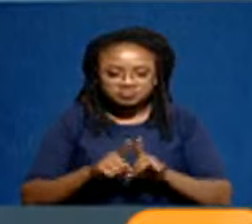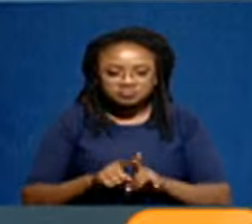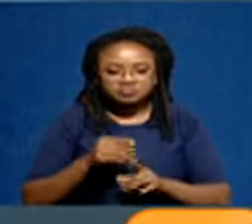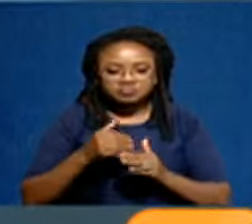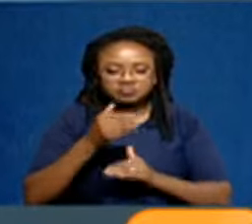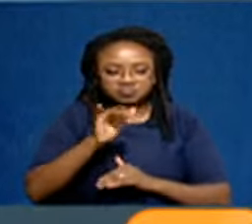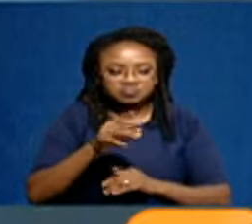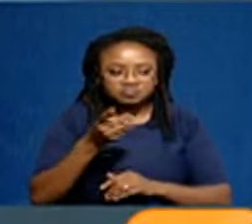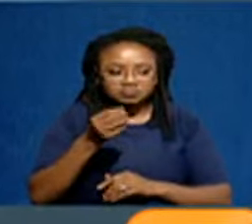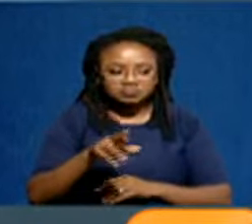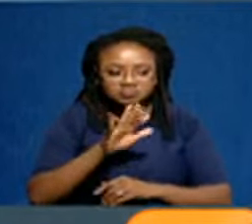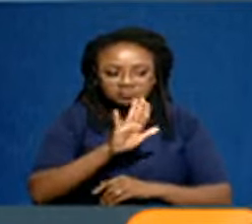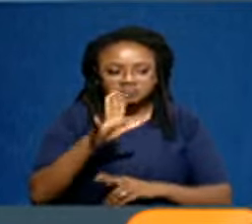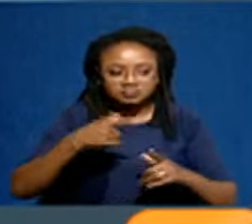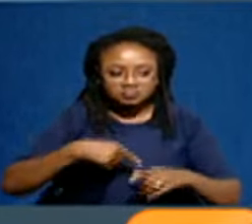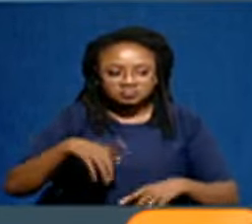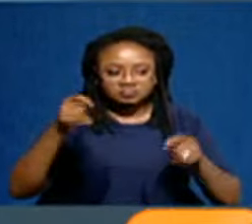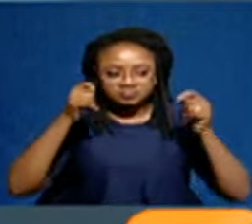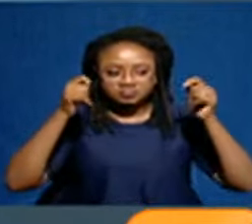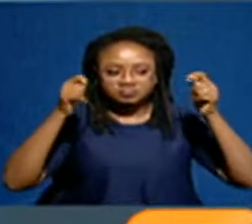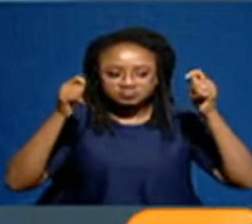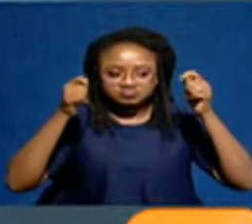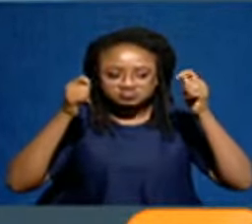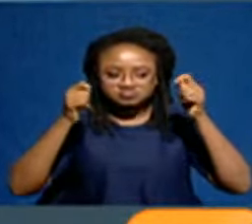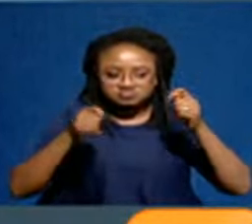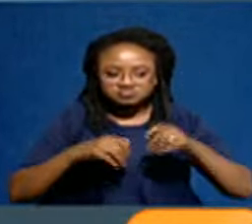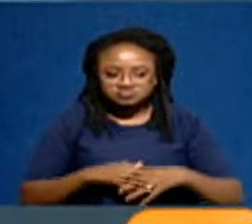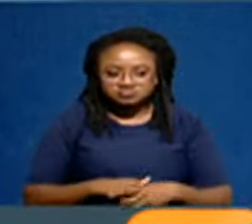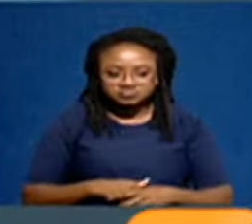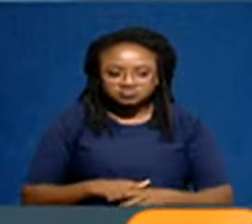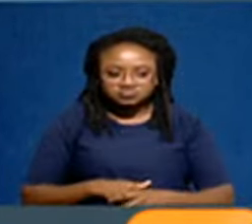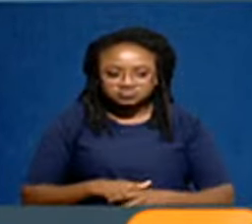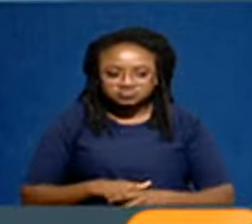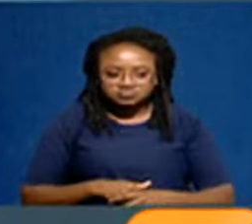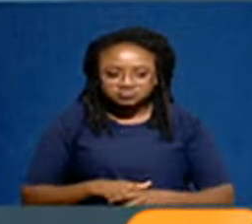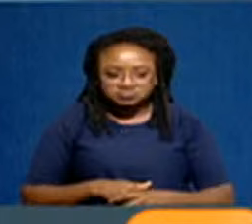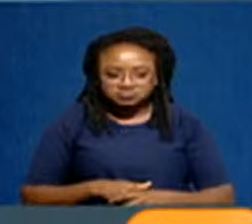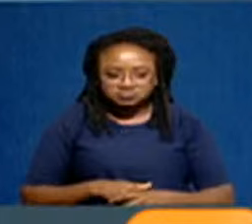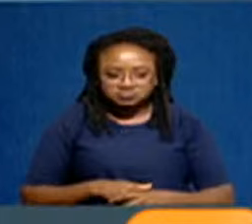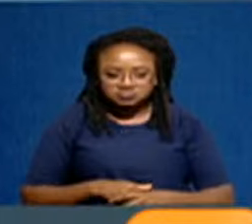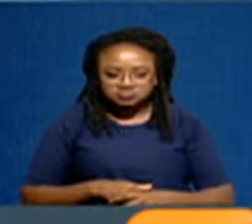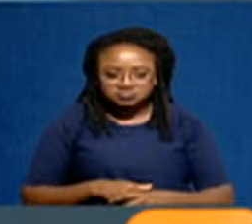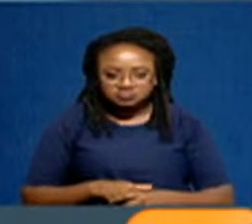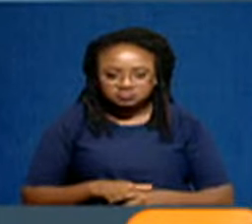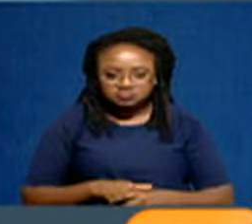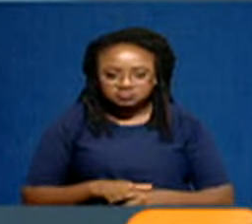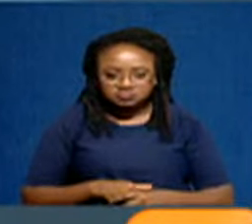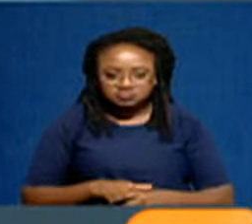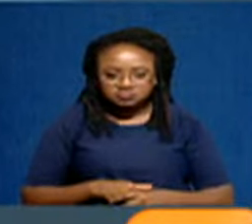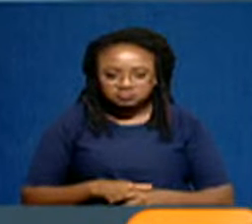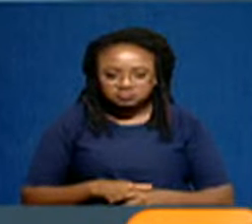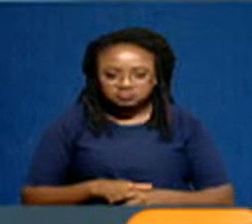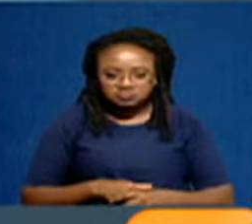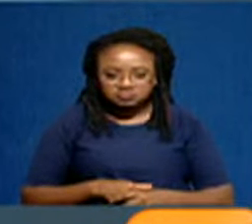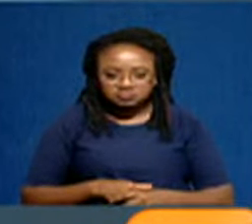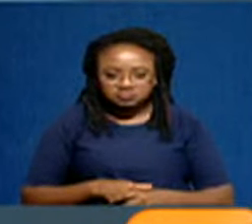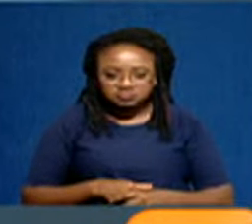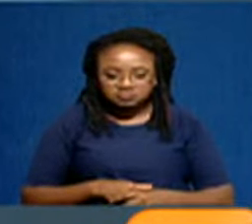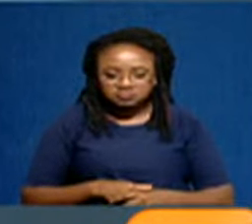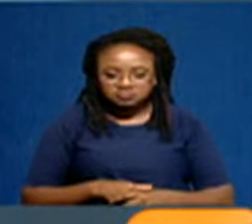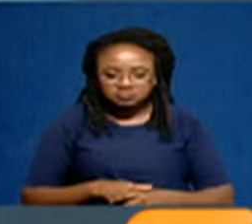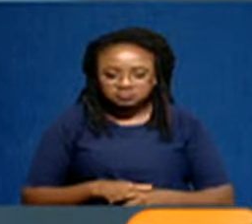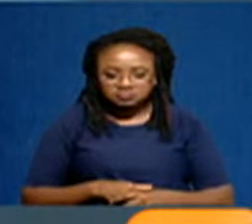strike because yeah. they're in solidarity with the others. Yet you've done all those things. Wouldn't you be in a position to say, I will fire you? And that is why we